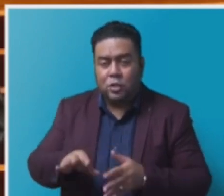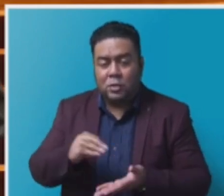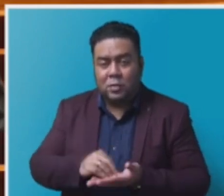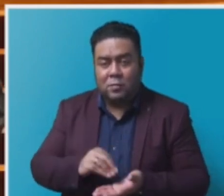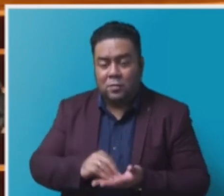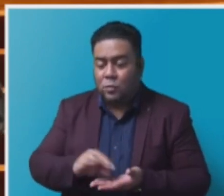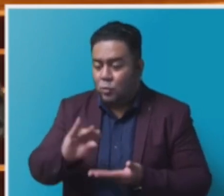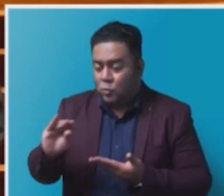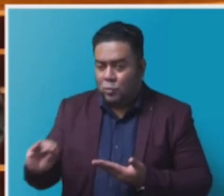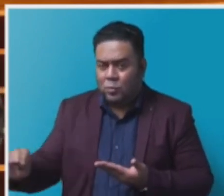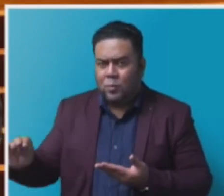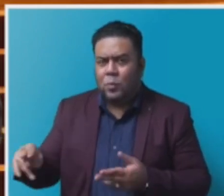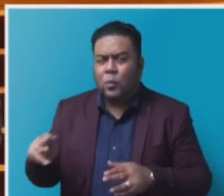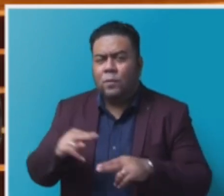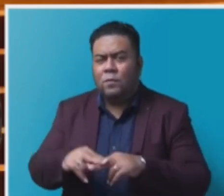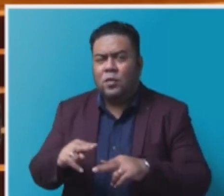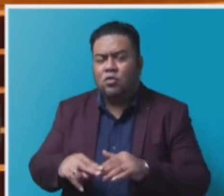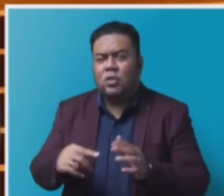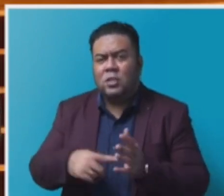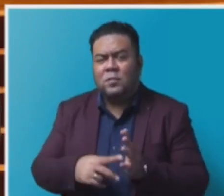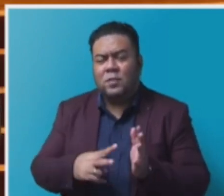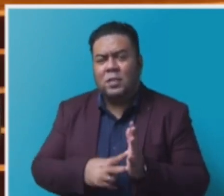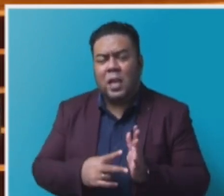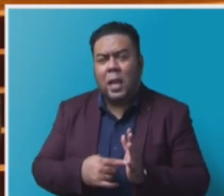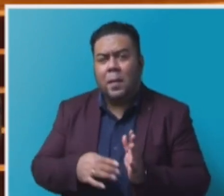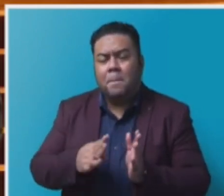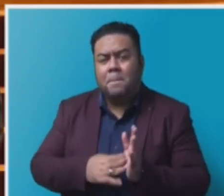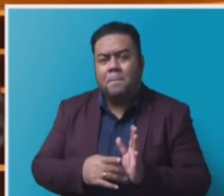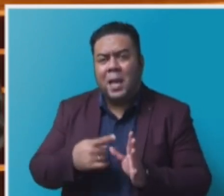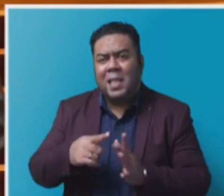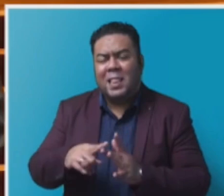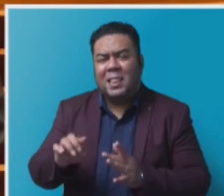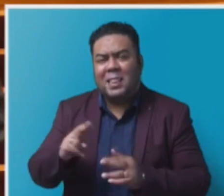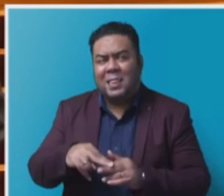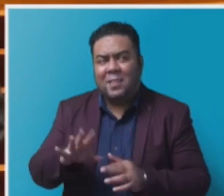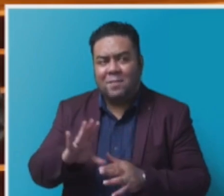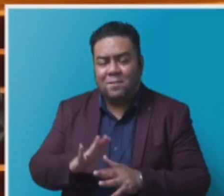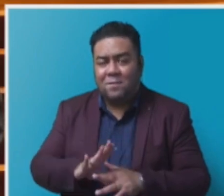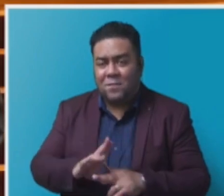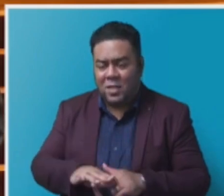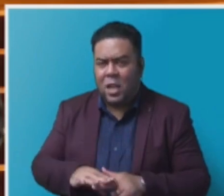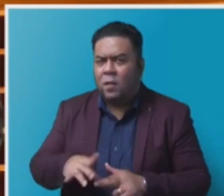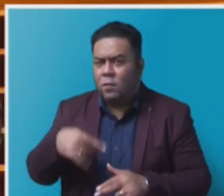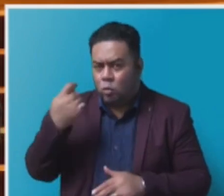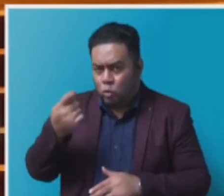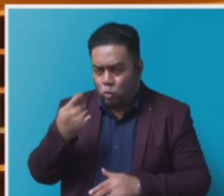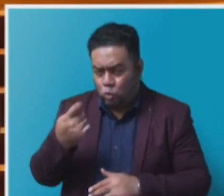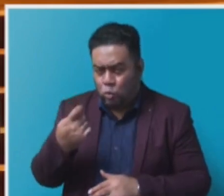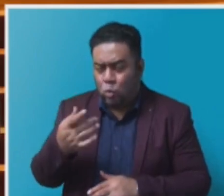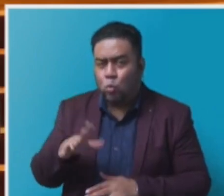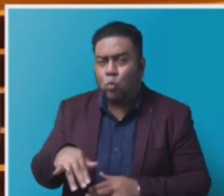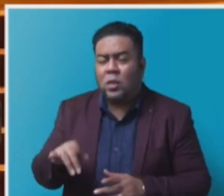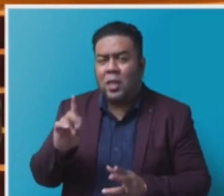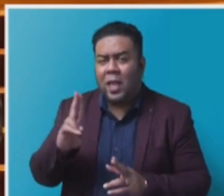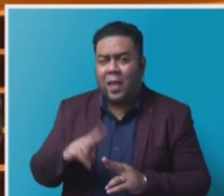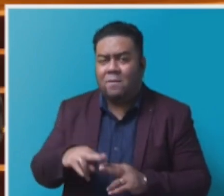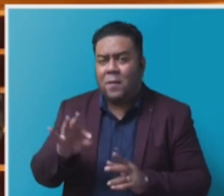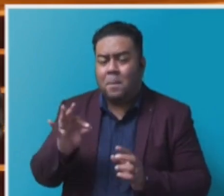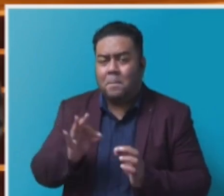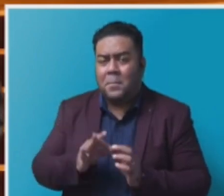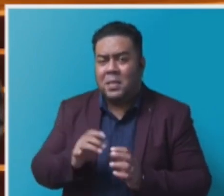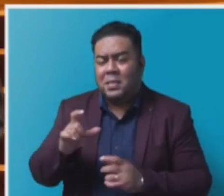agreement with Fiji Television and MyTV, and very soon with Communications Fiji Limited, $4